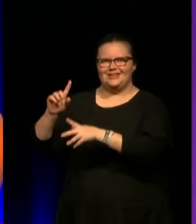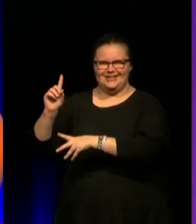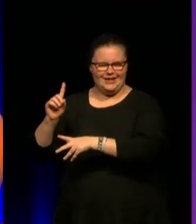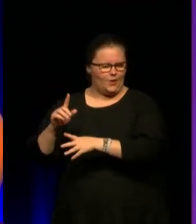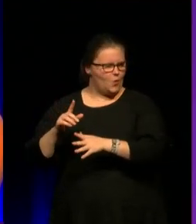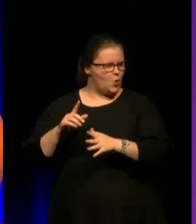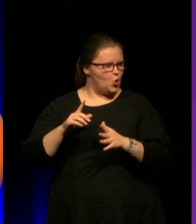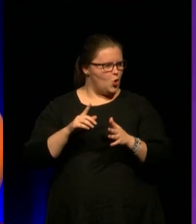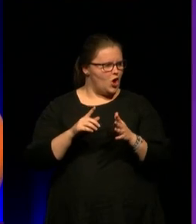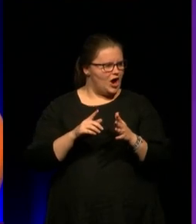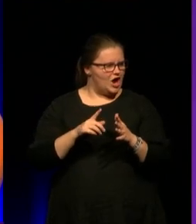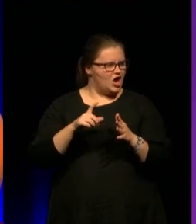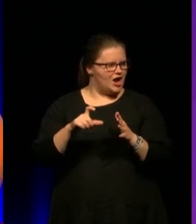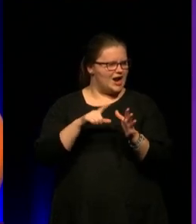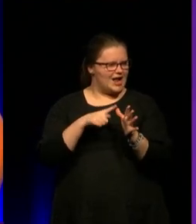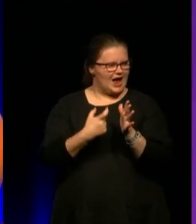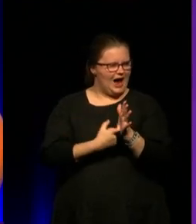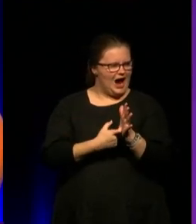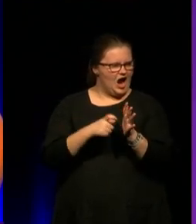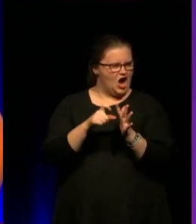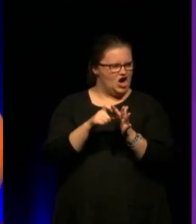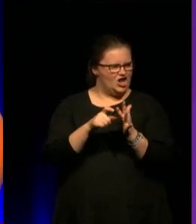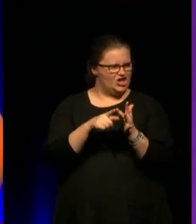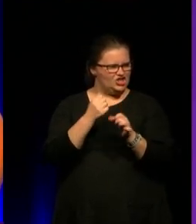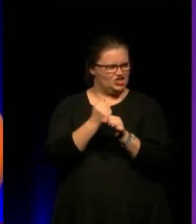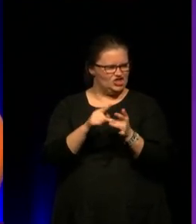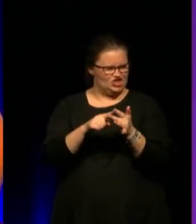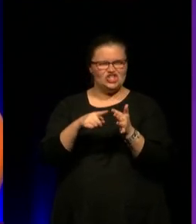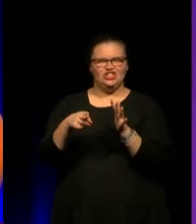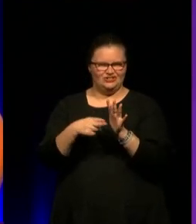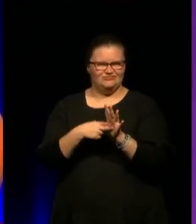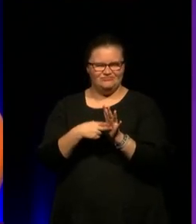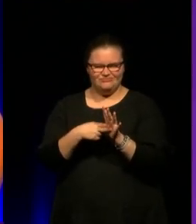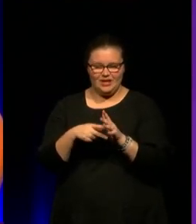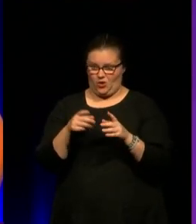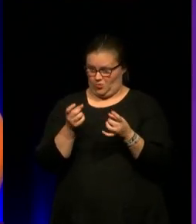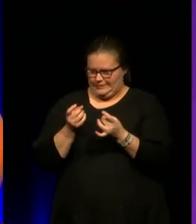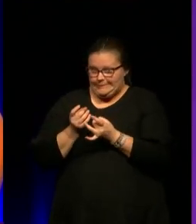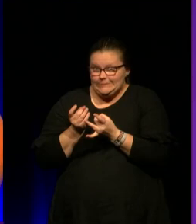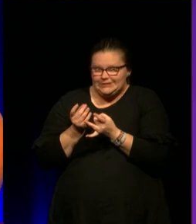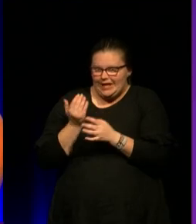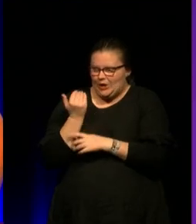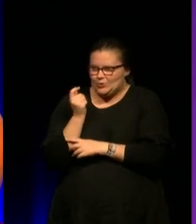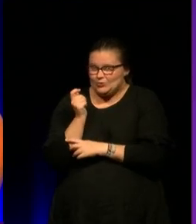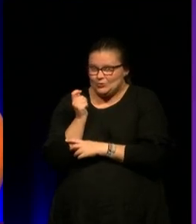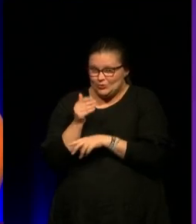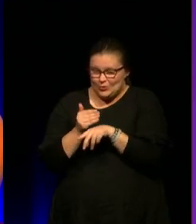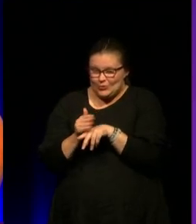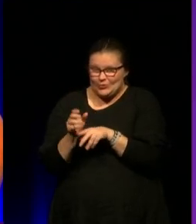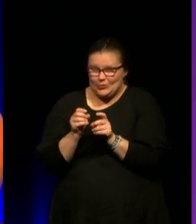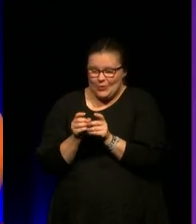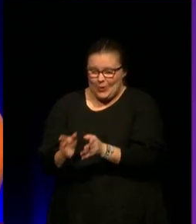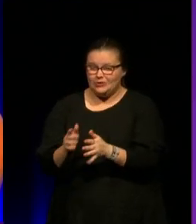Kyogen, to use our technology to do that. And that product is getting launched very soon, which is very exciting. It's been a big, long program.